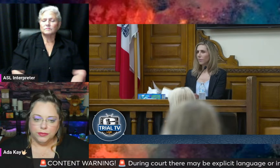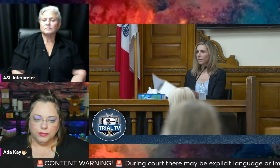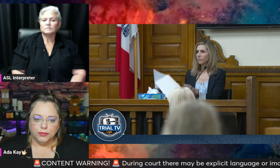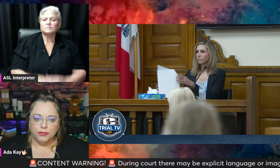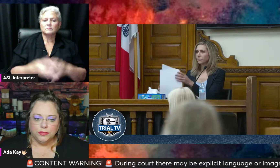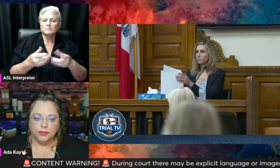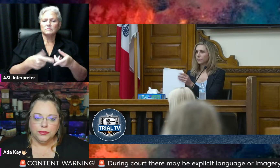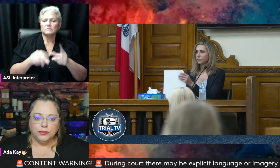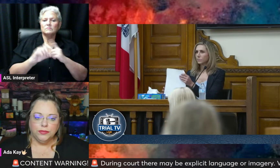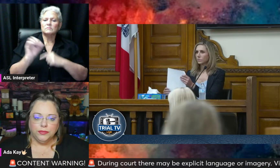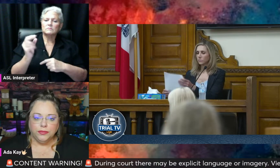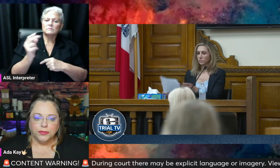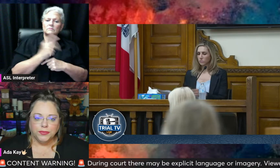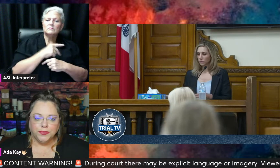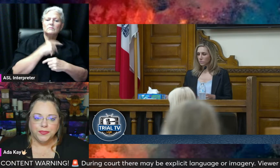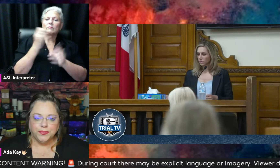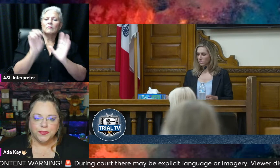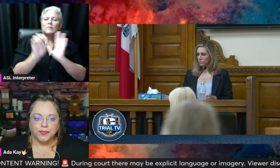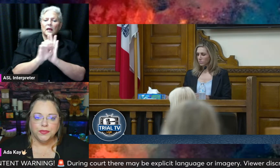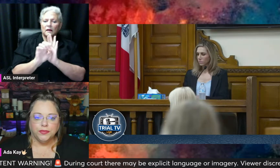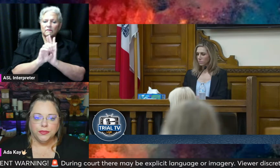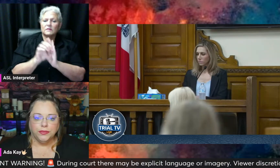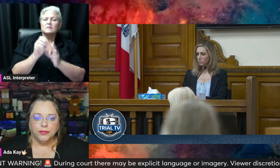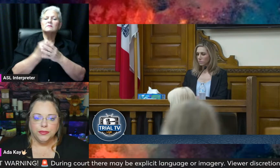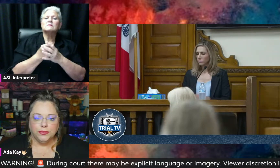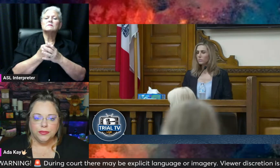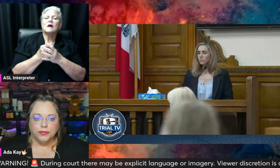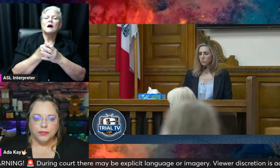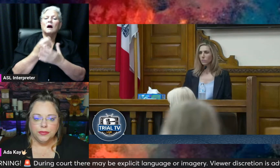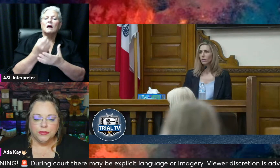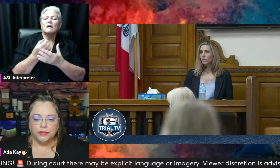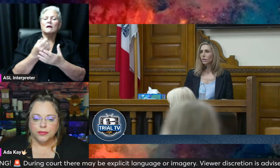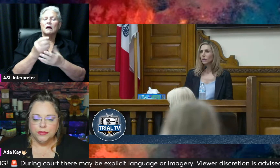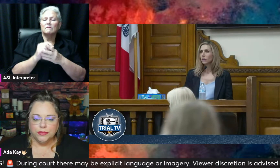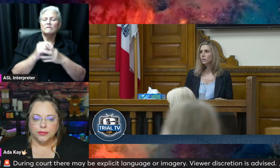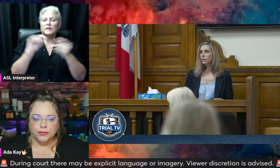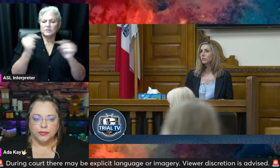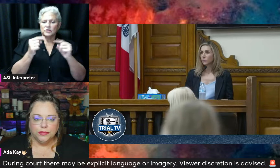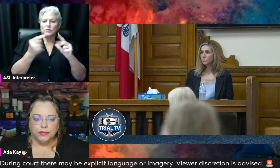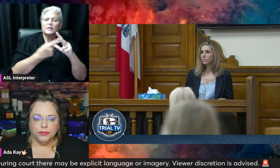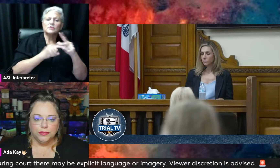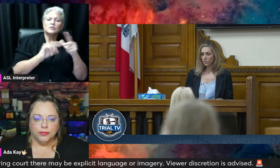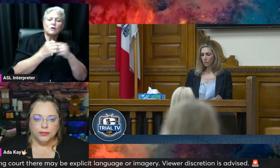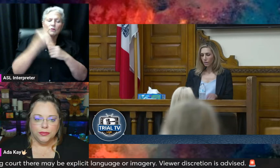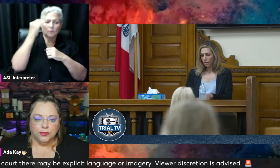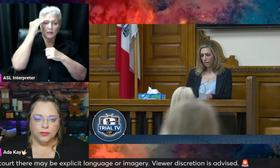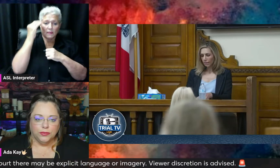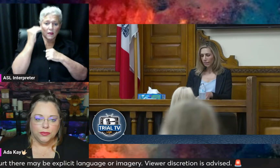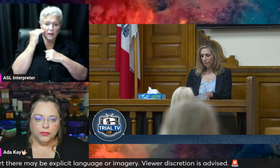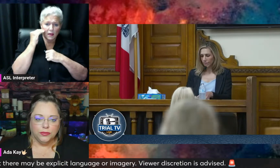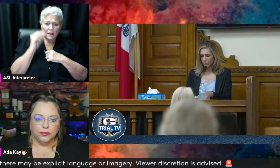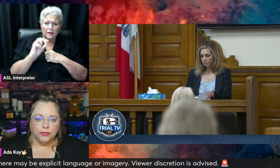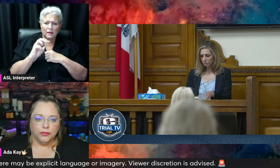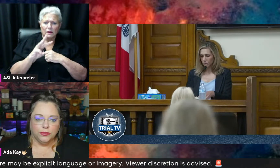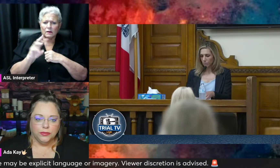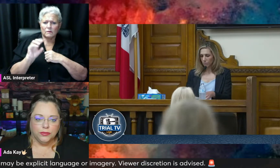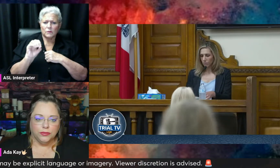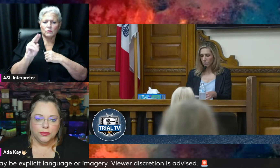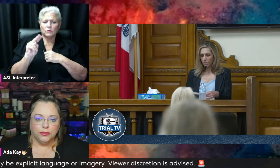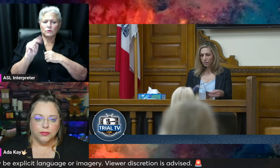injury. And we start out with the head wounds. Would you like a photograph there?